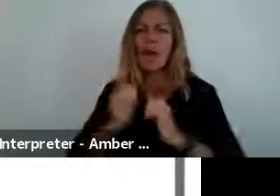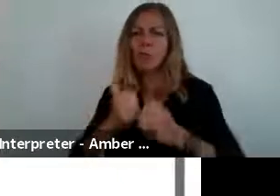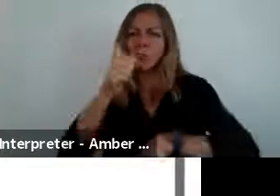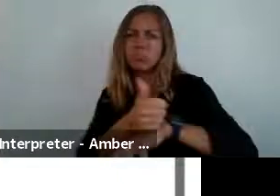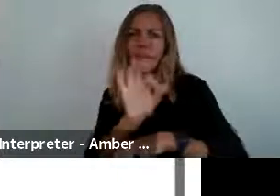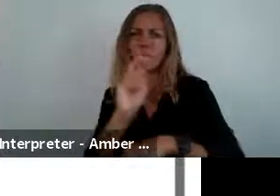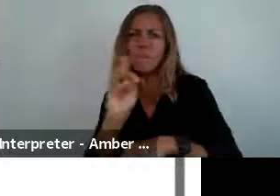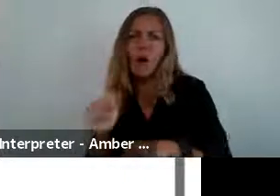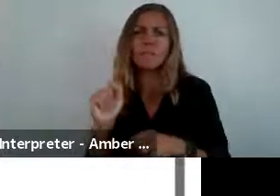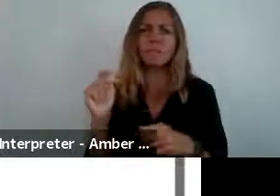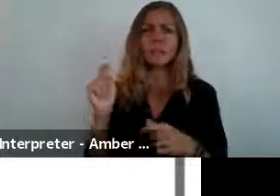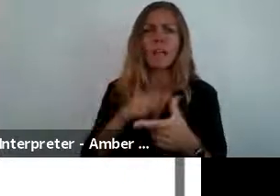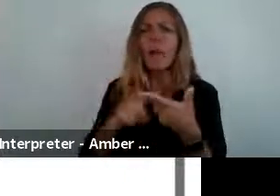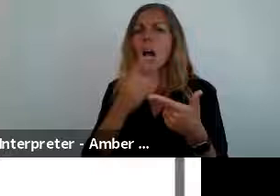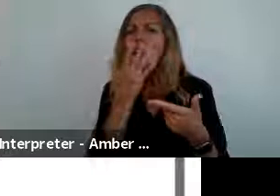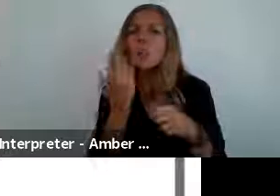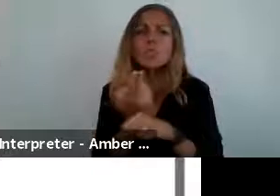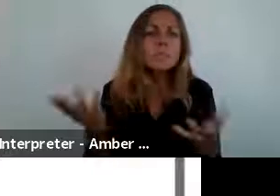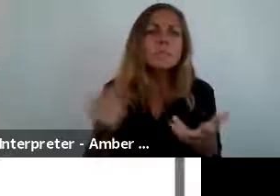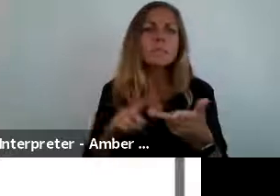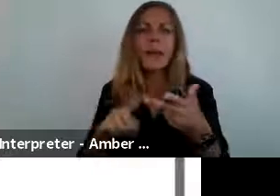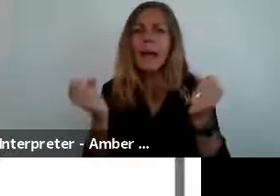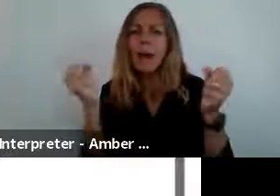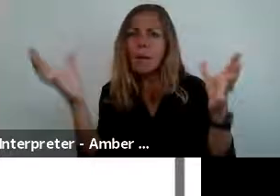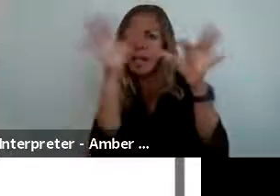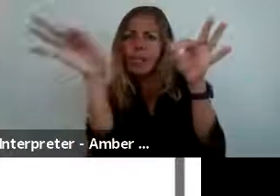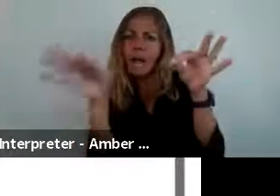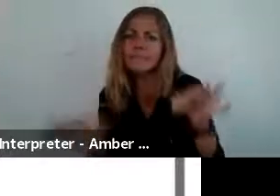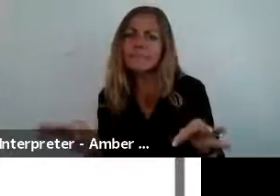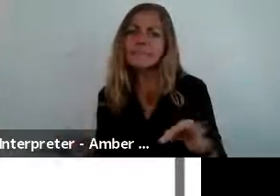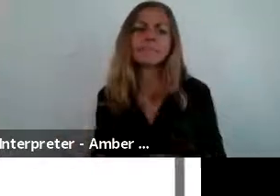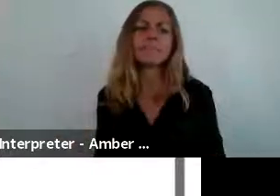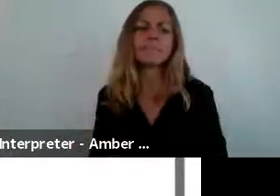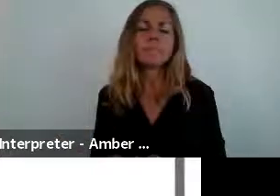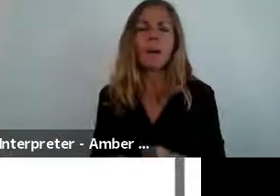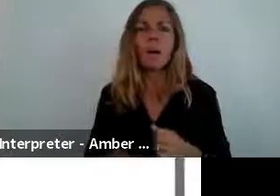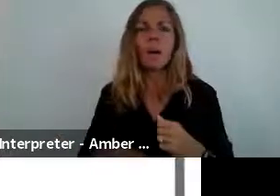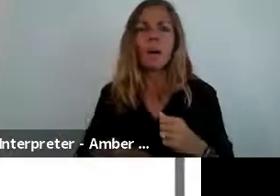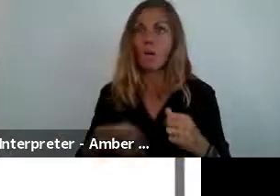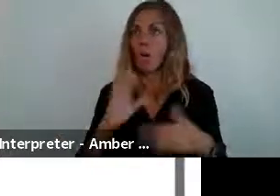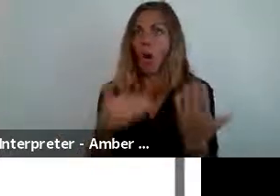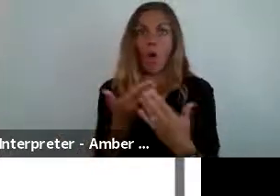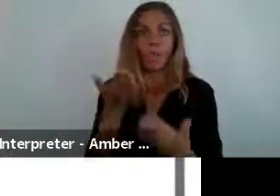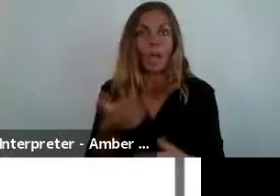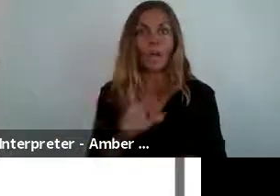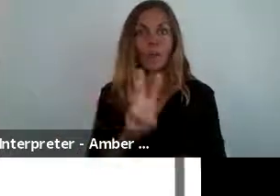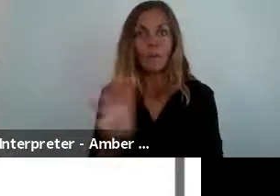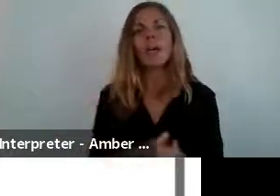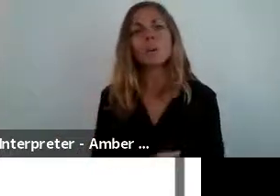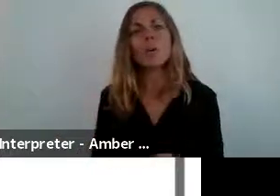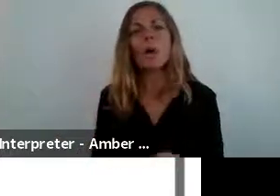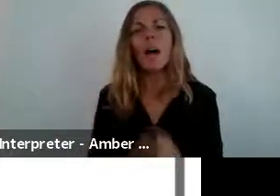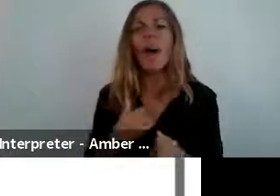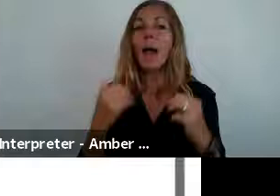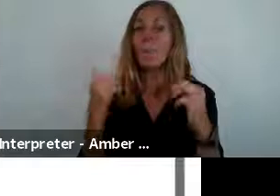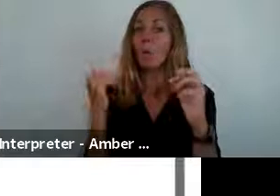colors you should use, how many lines that you should have, and he has that all on his website. So I'm hoping that at